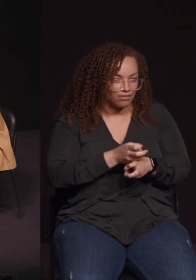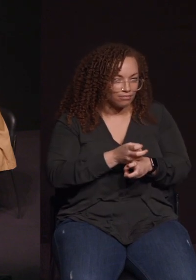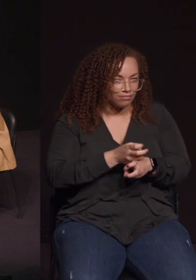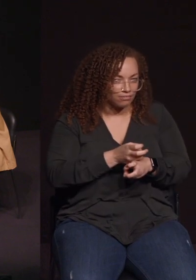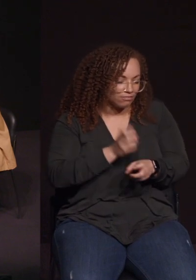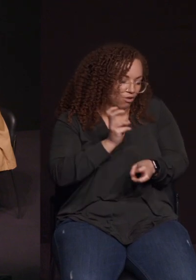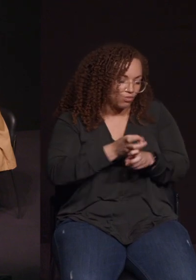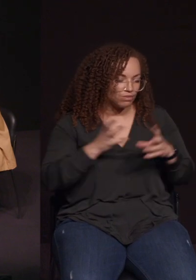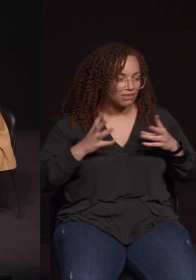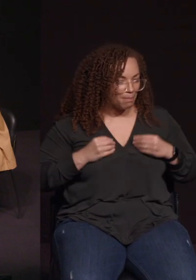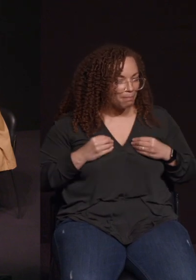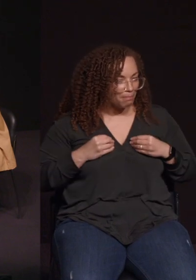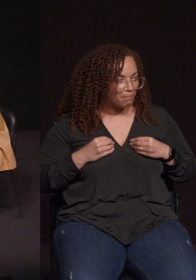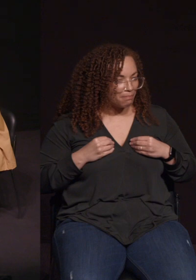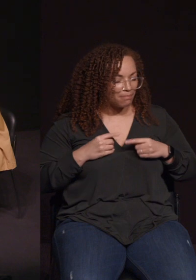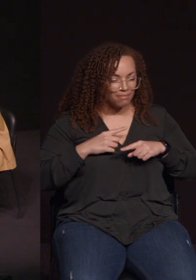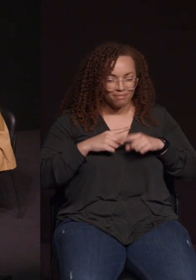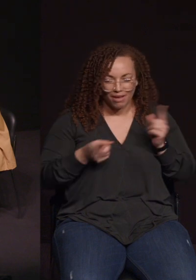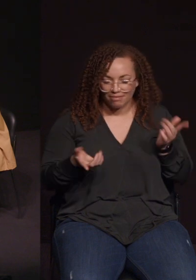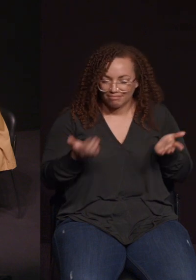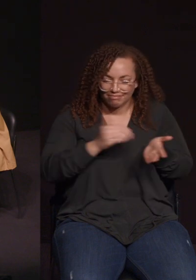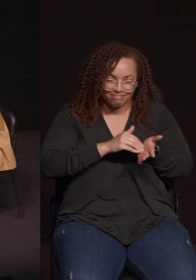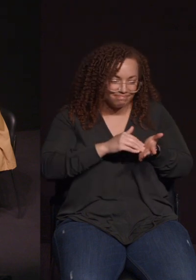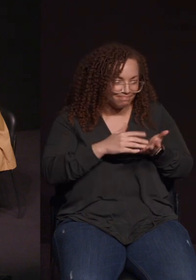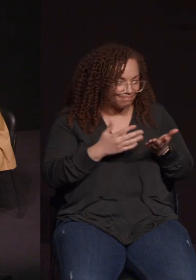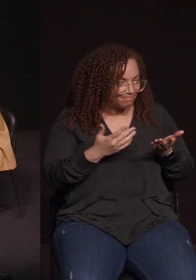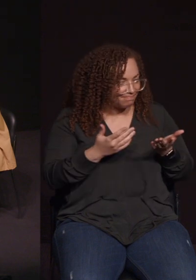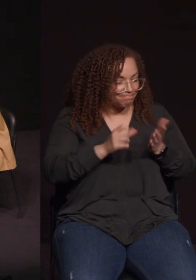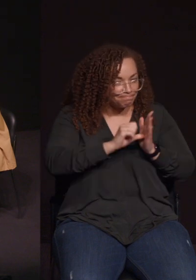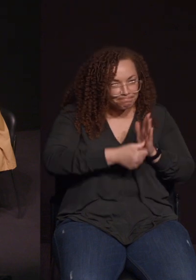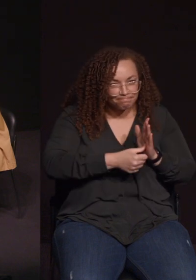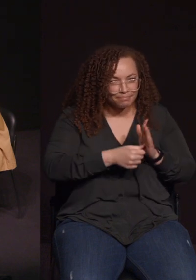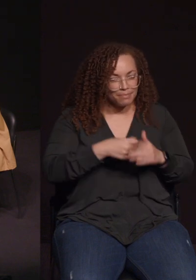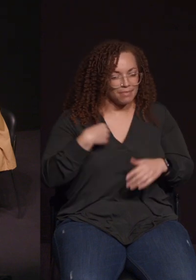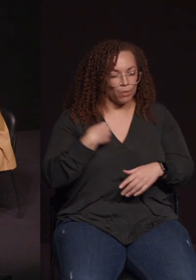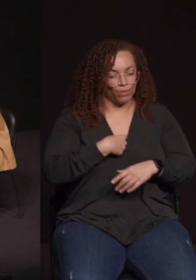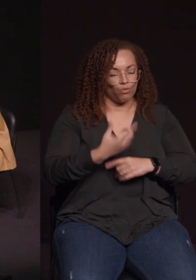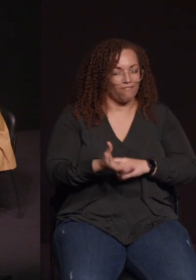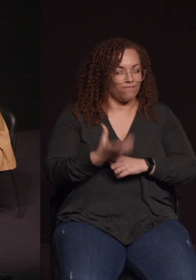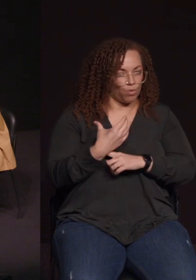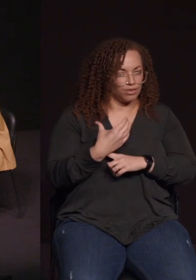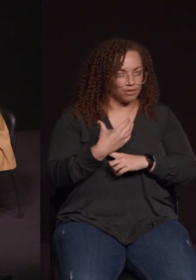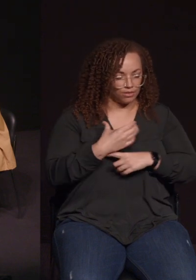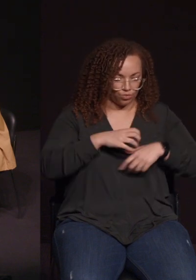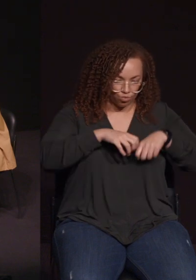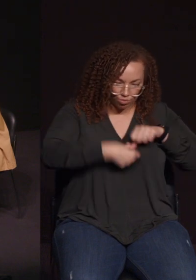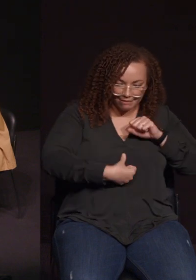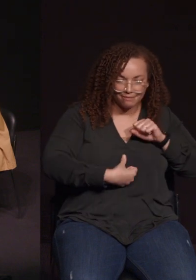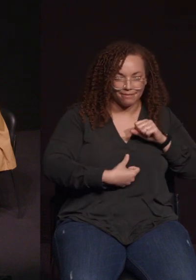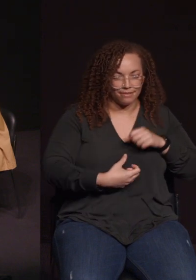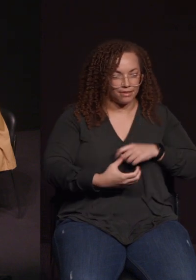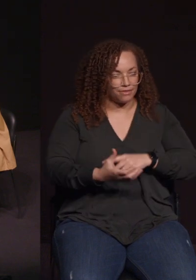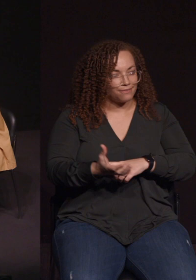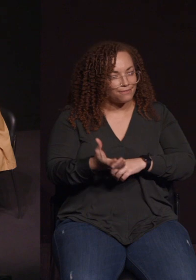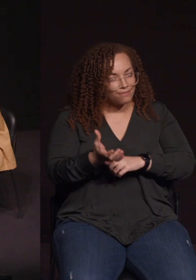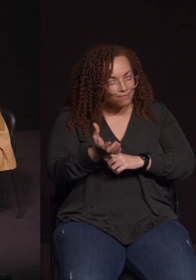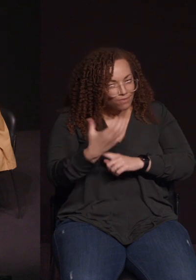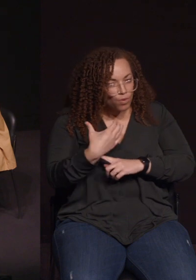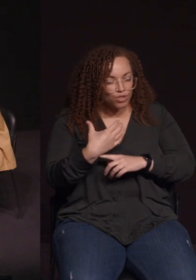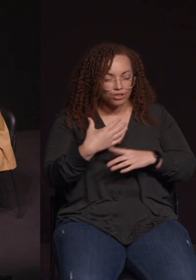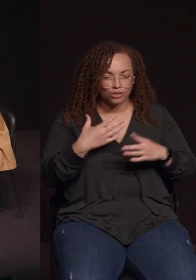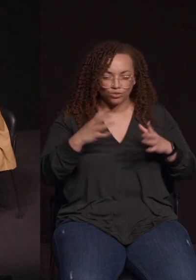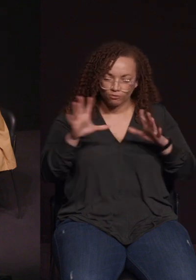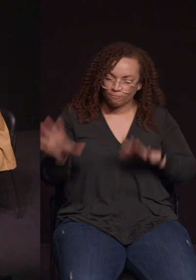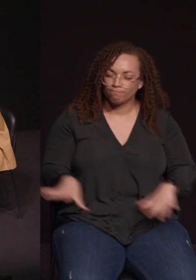But again, I say we've been forced to grieve, forced to take